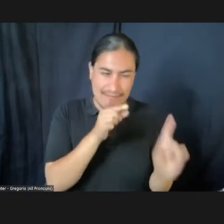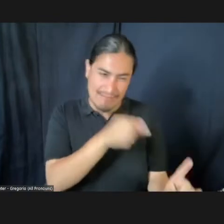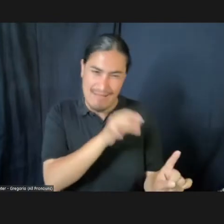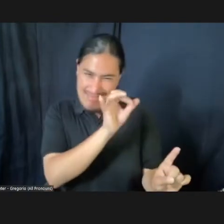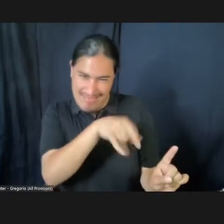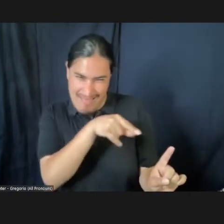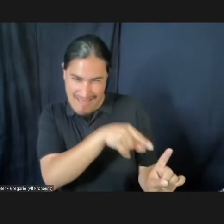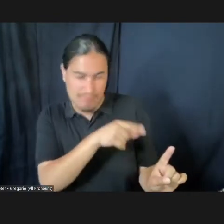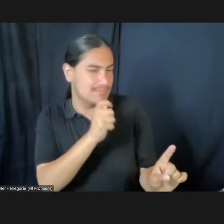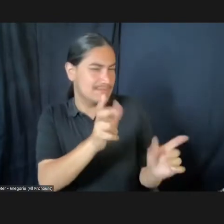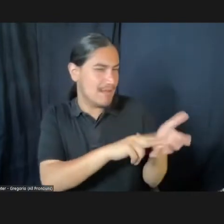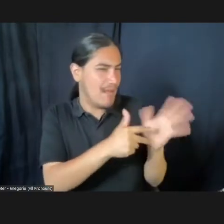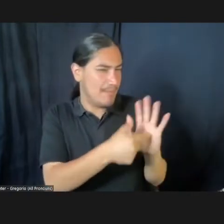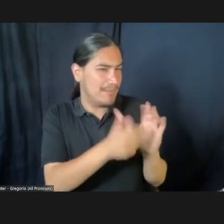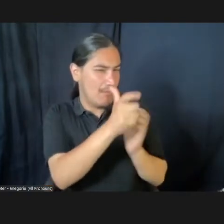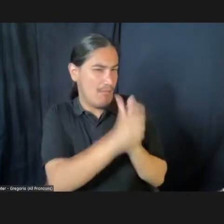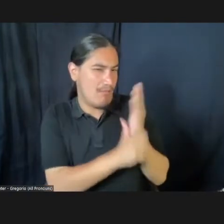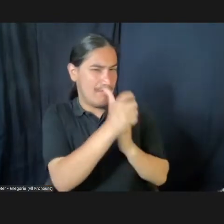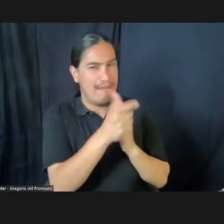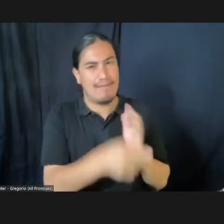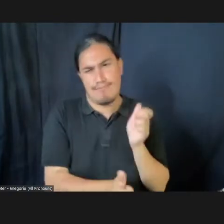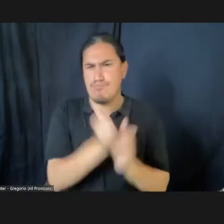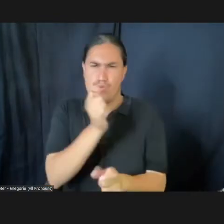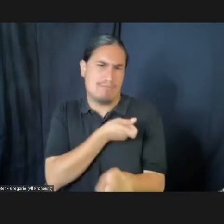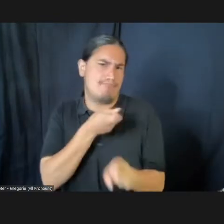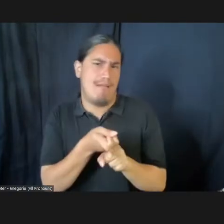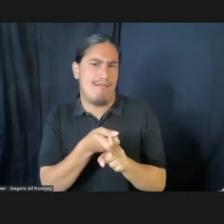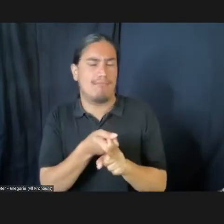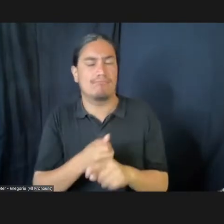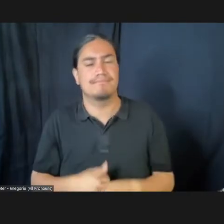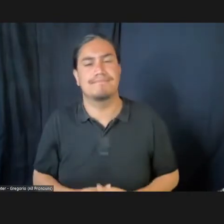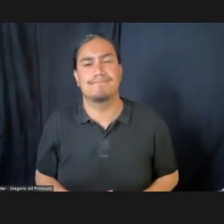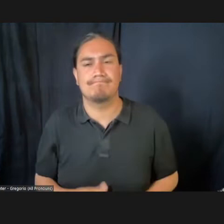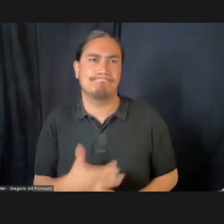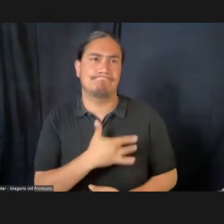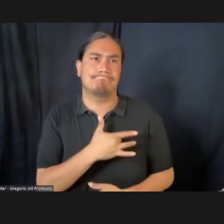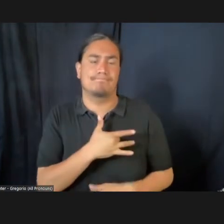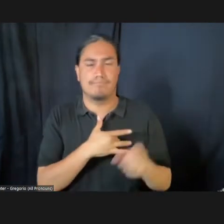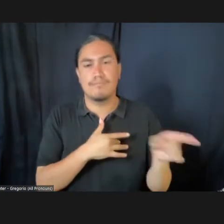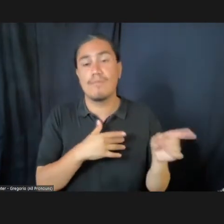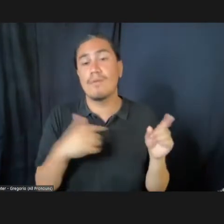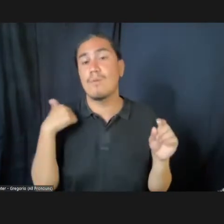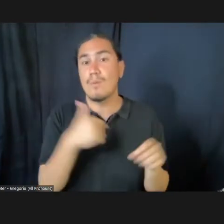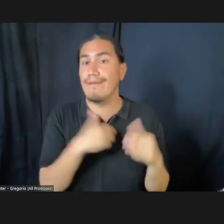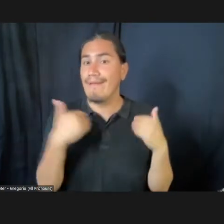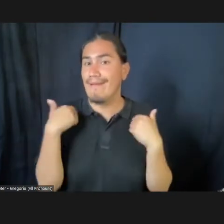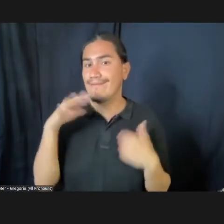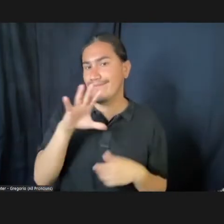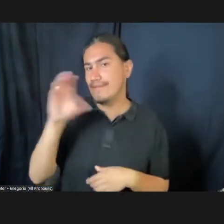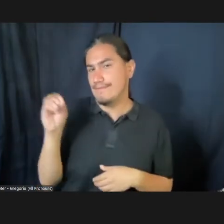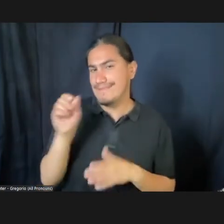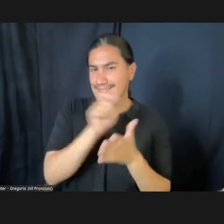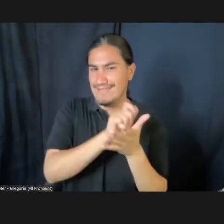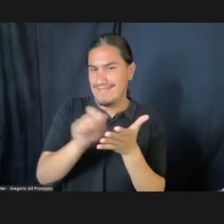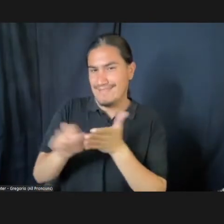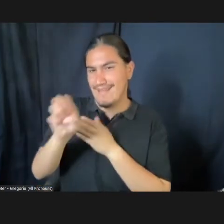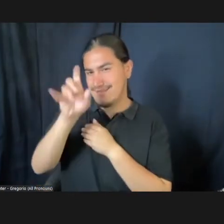synonymous necessarily with most impactful. We ended up with 50 essays